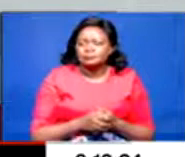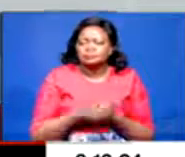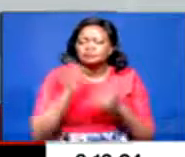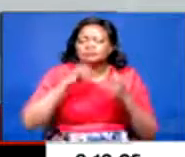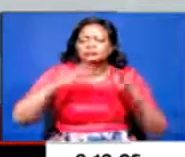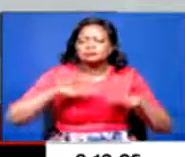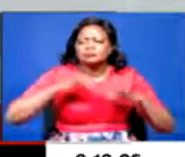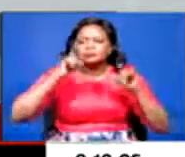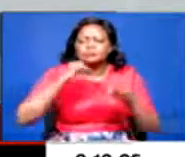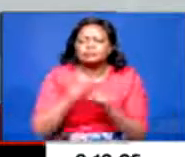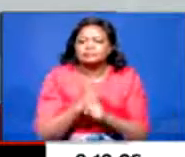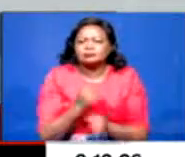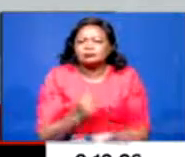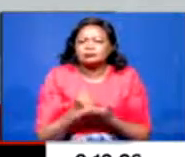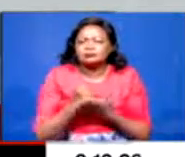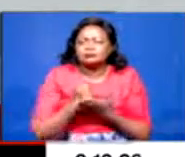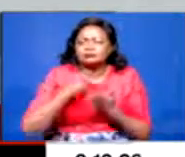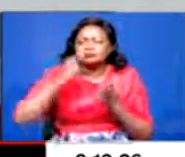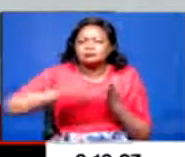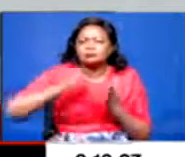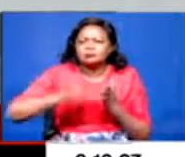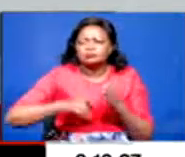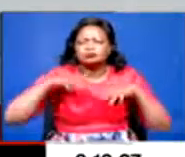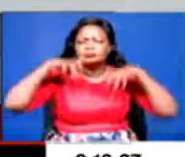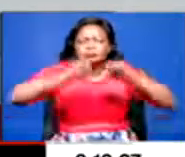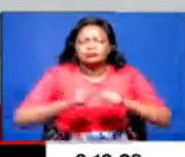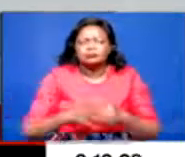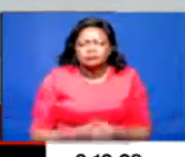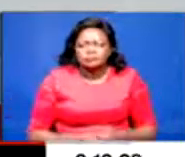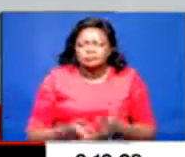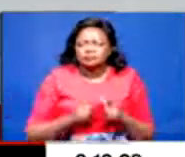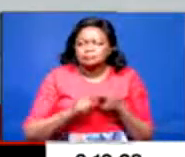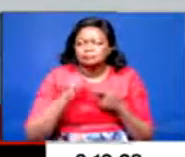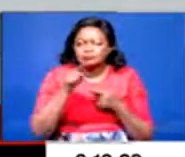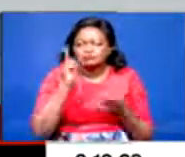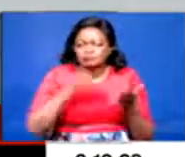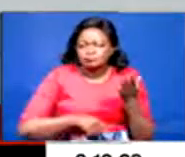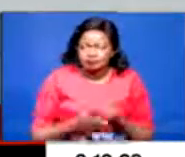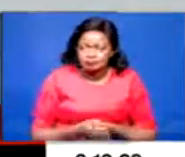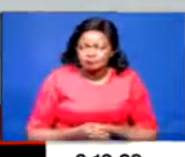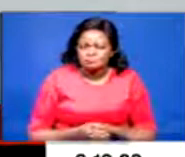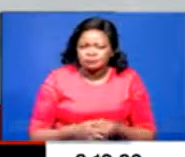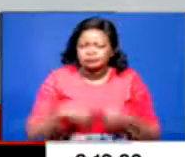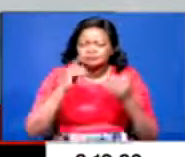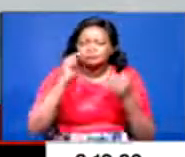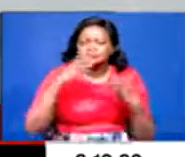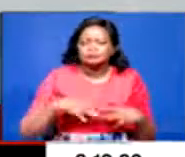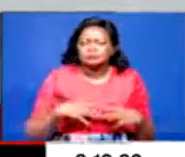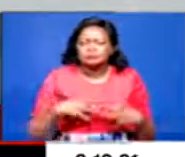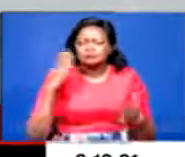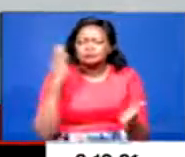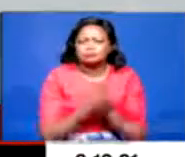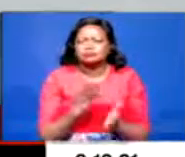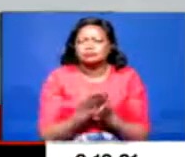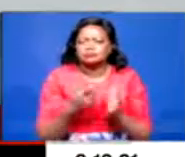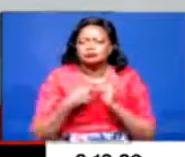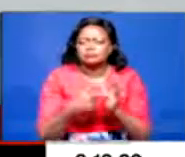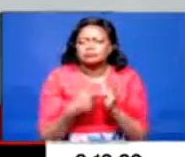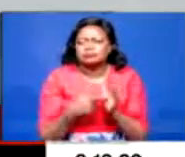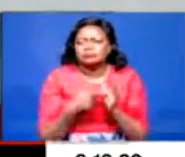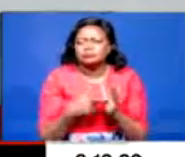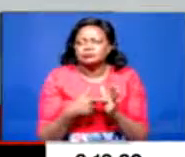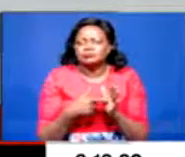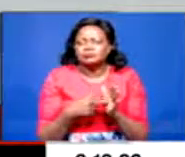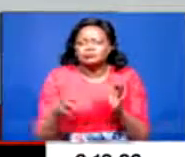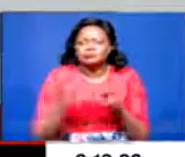to enable the machines to take over. Exactly. And this is what is giving Kenyans assurance. So, for example, let's talk about this manual